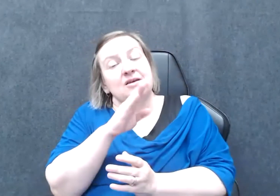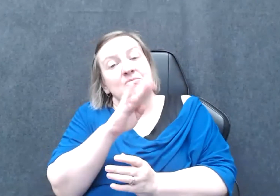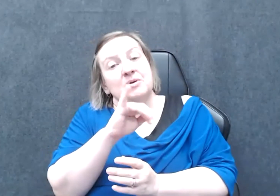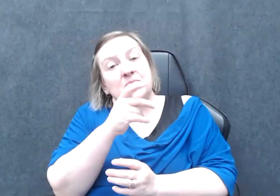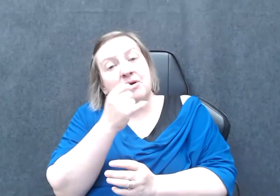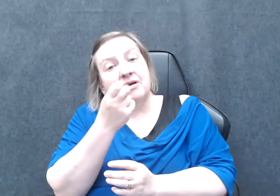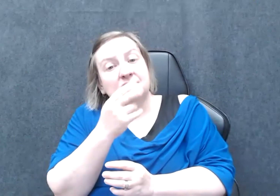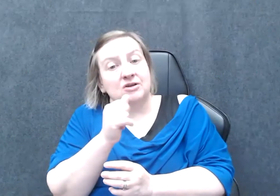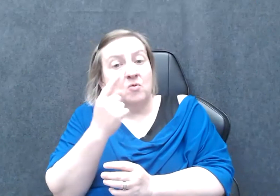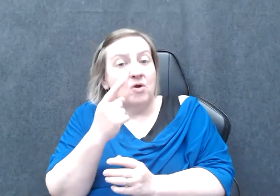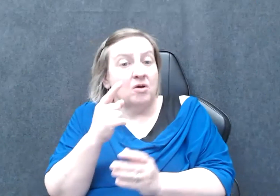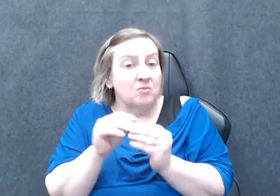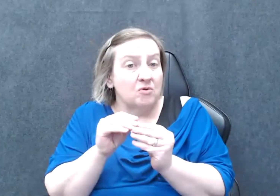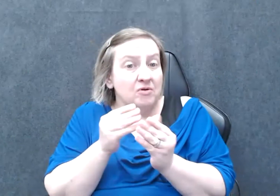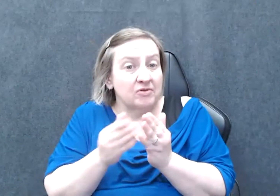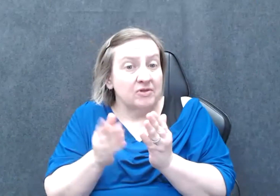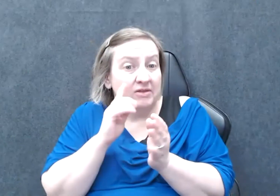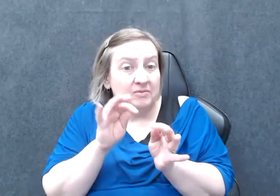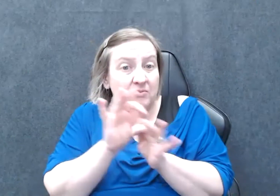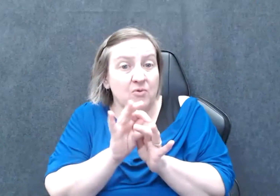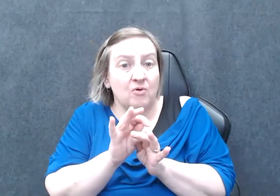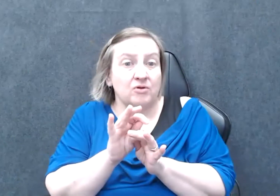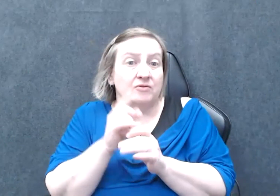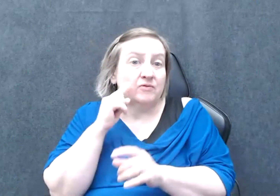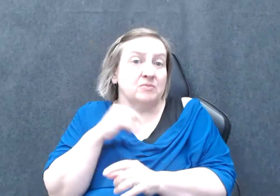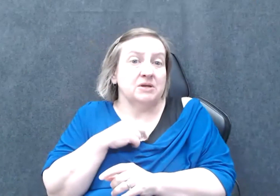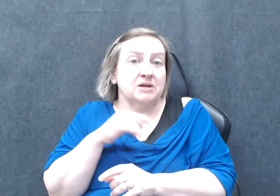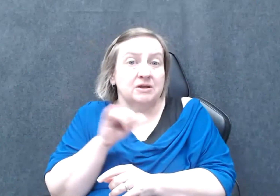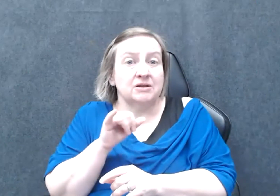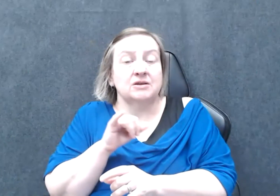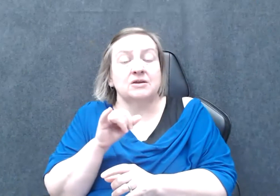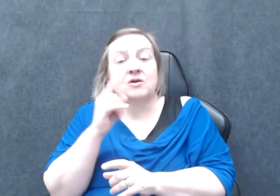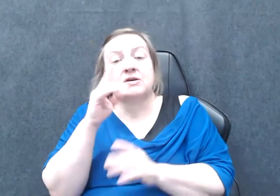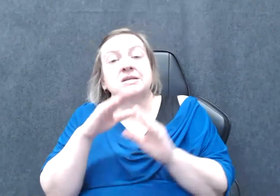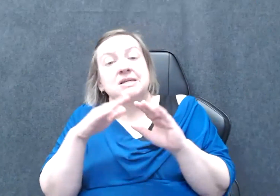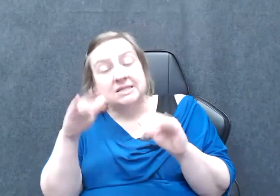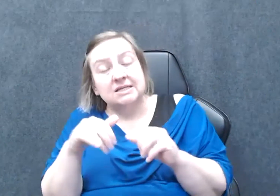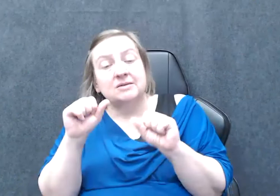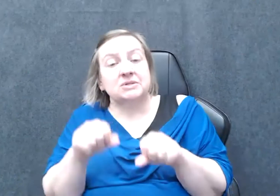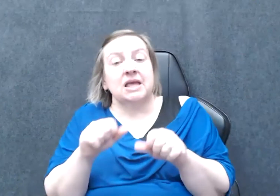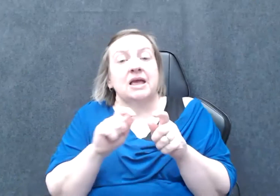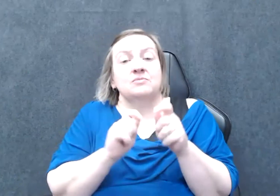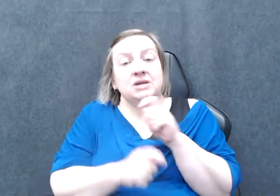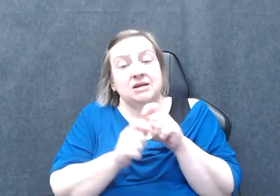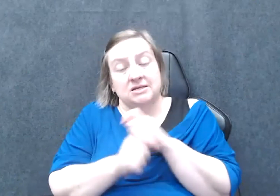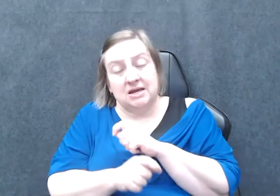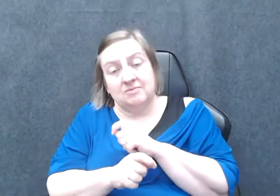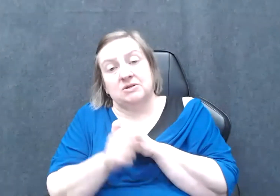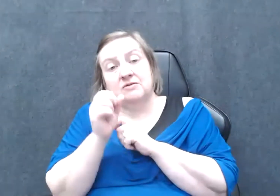I think a very important component to me also are systems that can be adapted